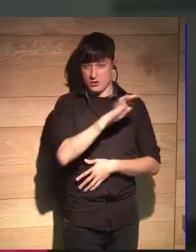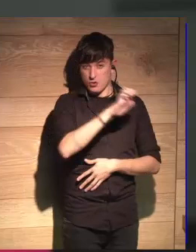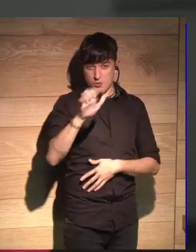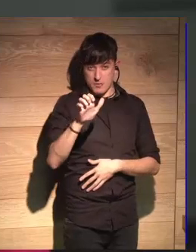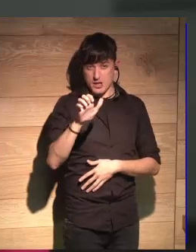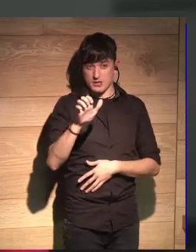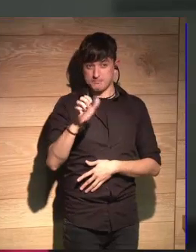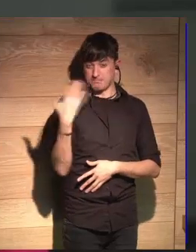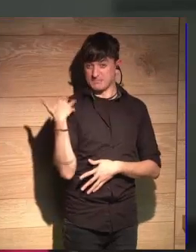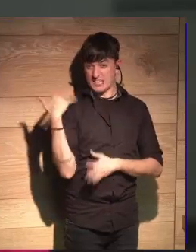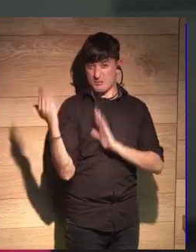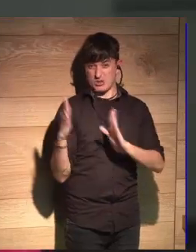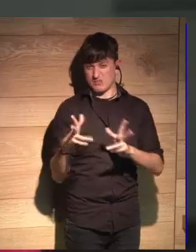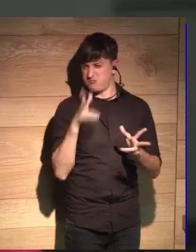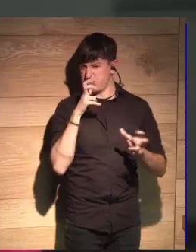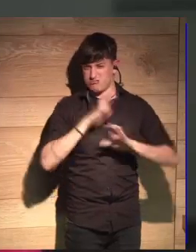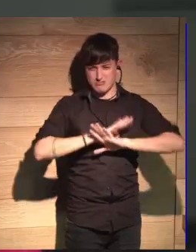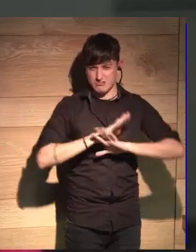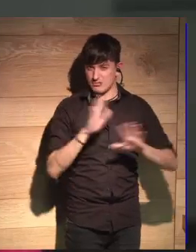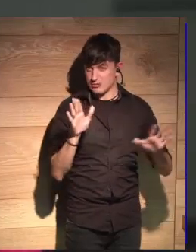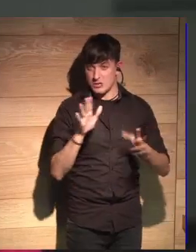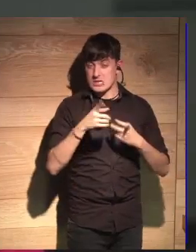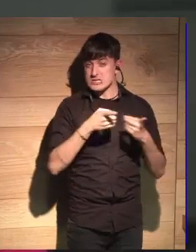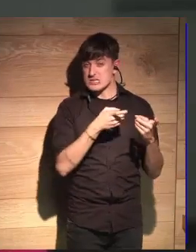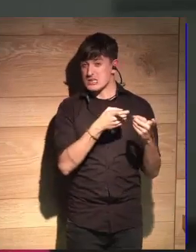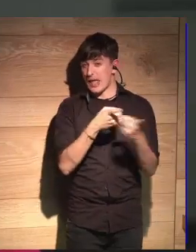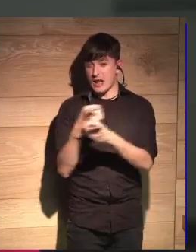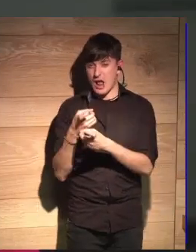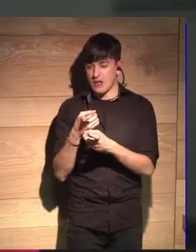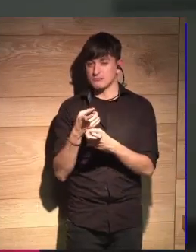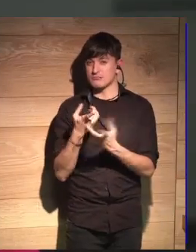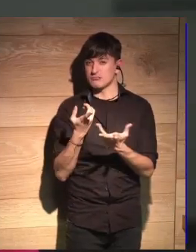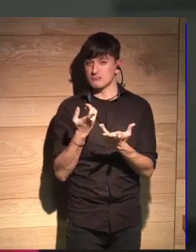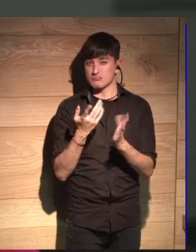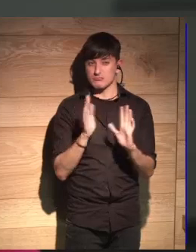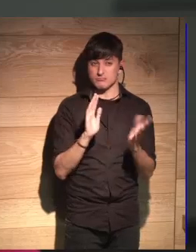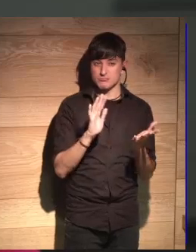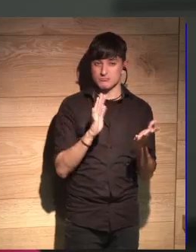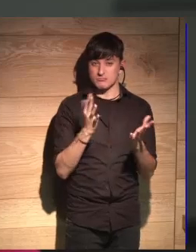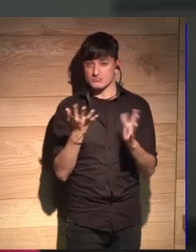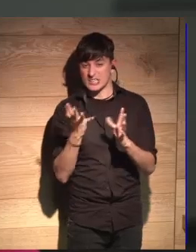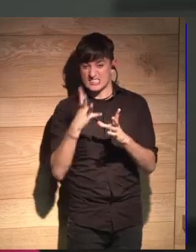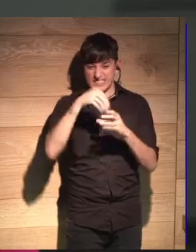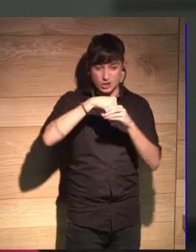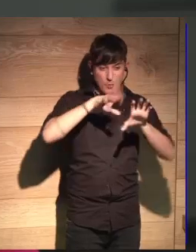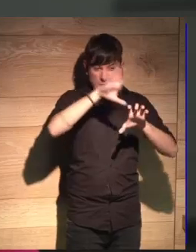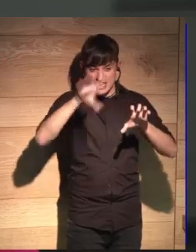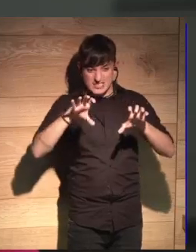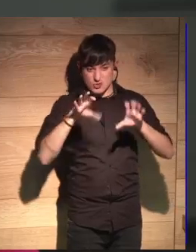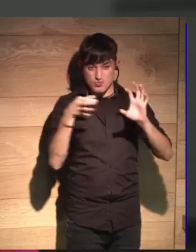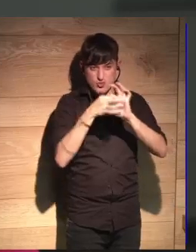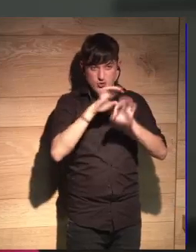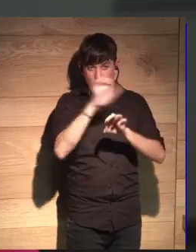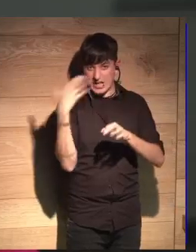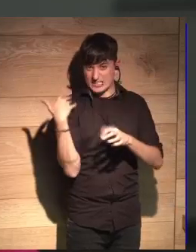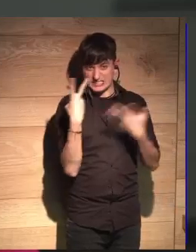since. There has not been a war between nations of the EU in the last 70 years.